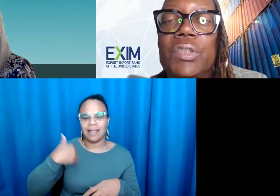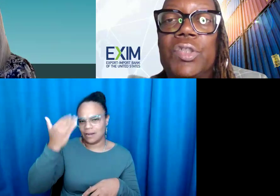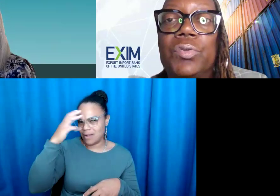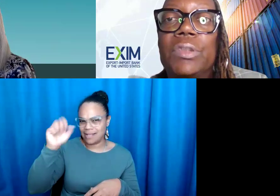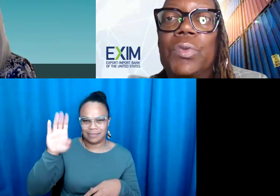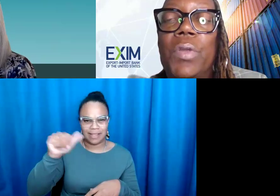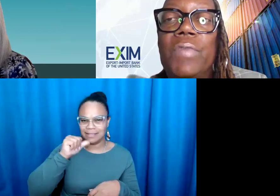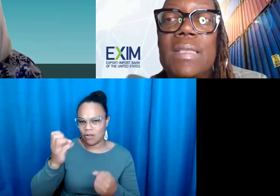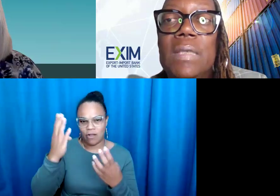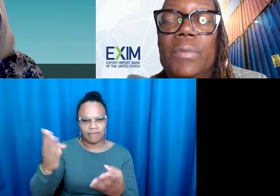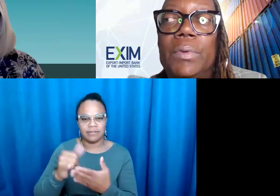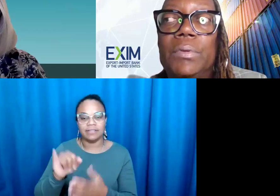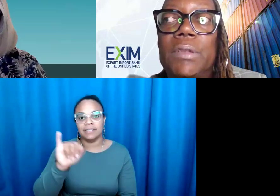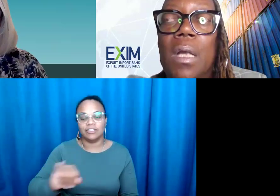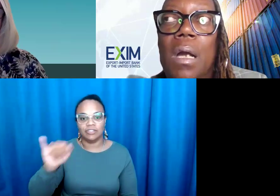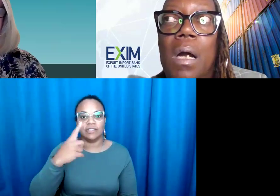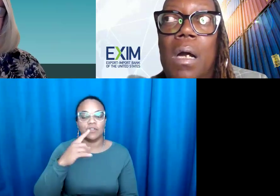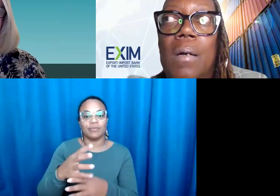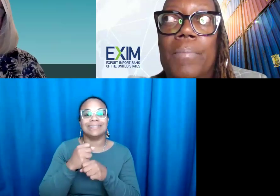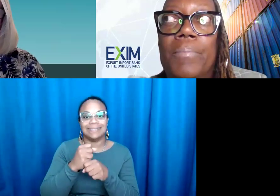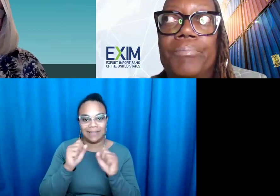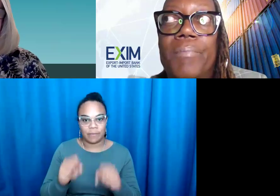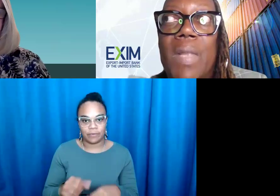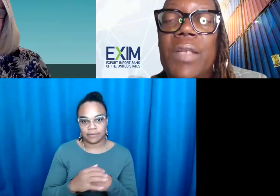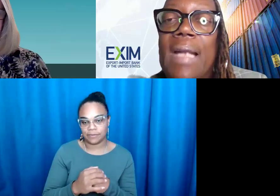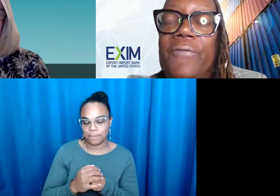is an insurance on the receivables,